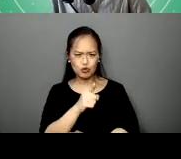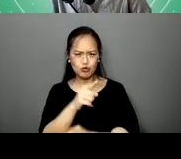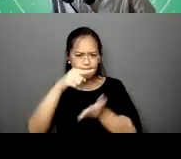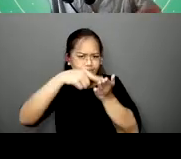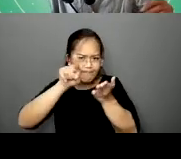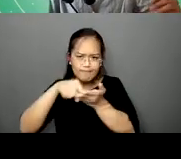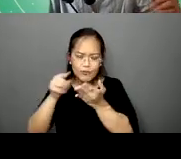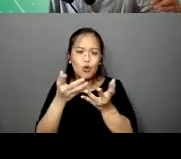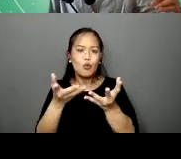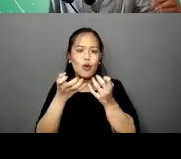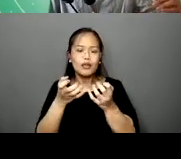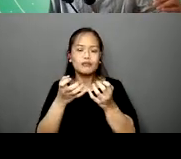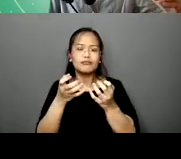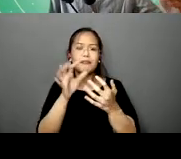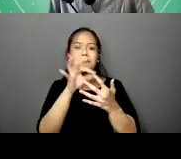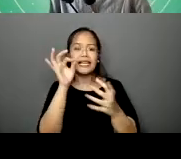be,